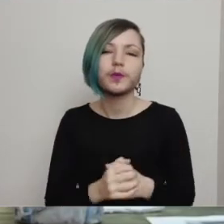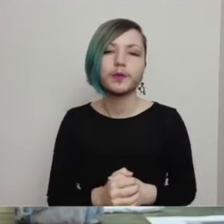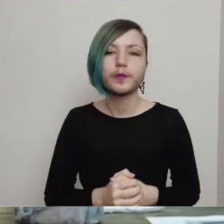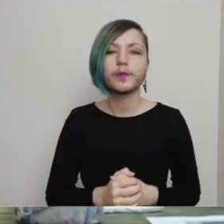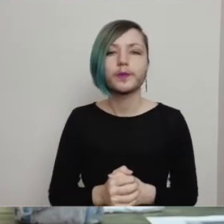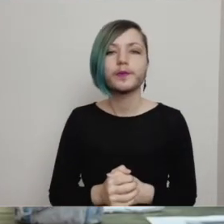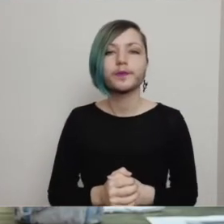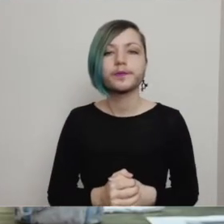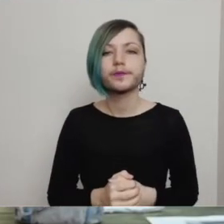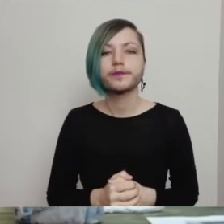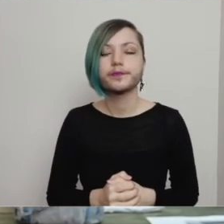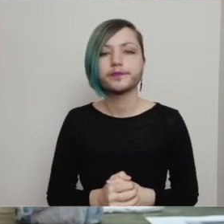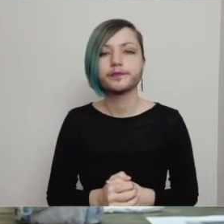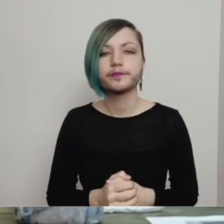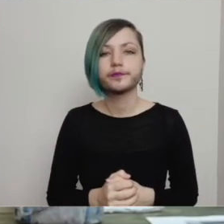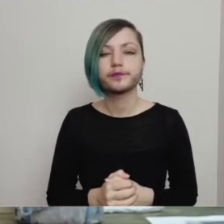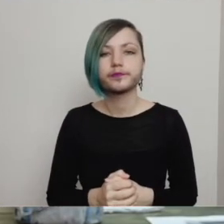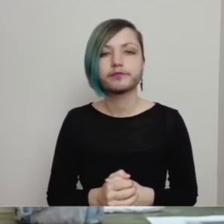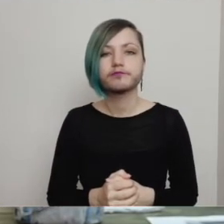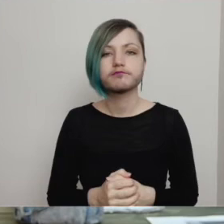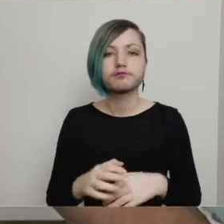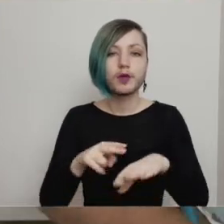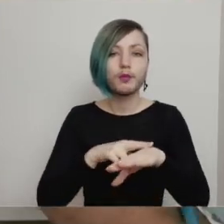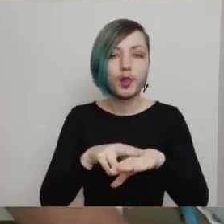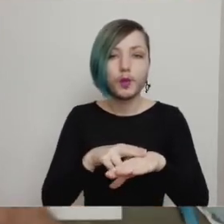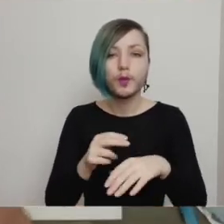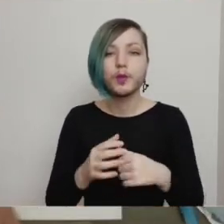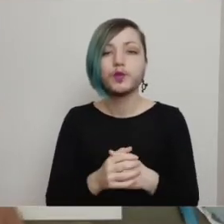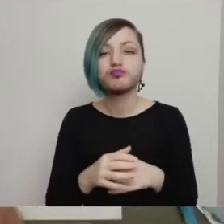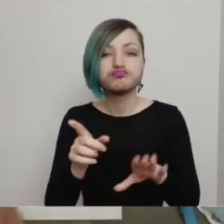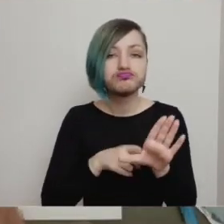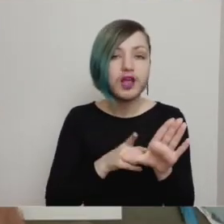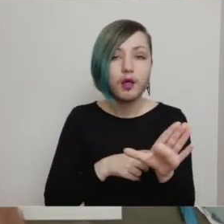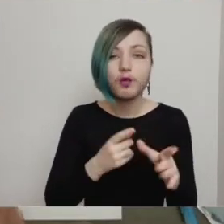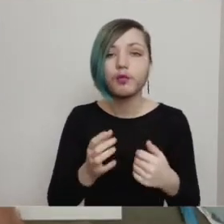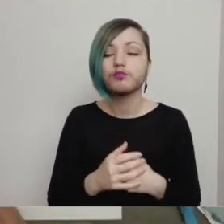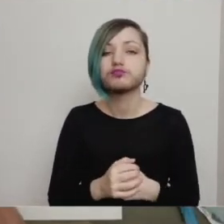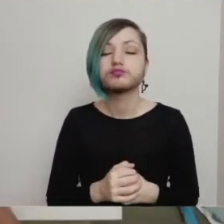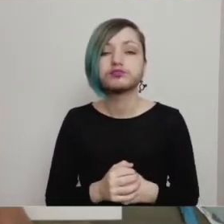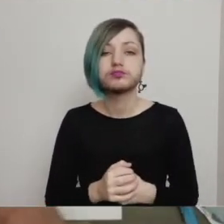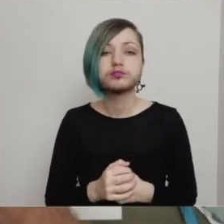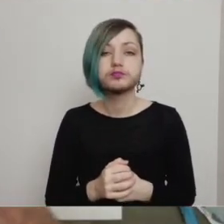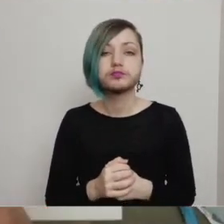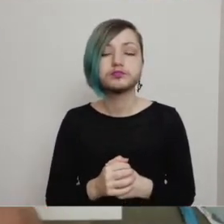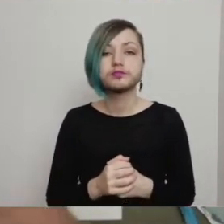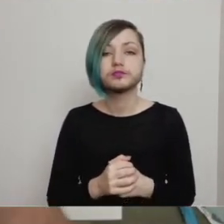So I'm going to get another kind of blue, a bit of yellow,